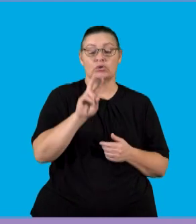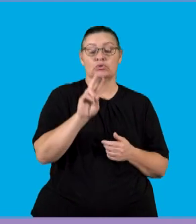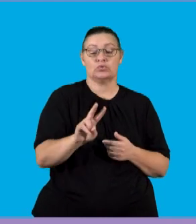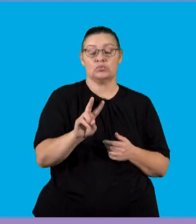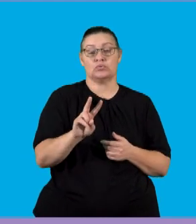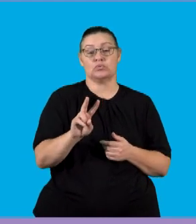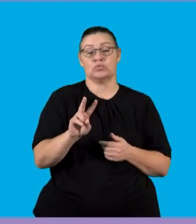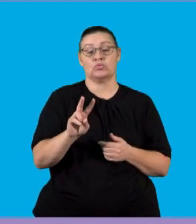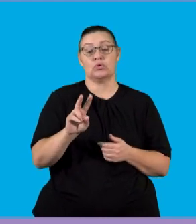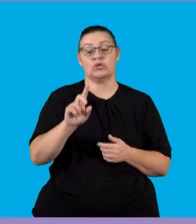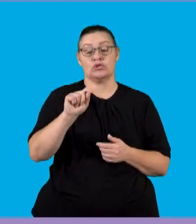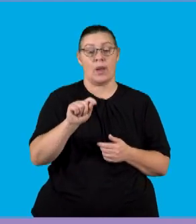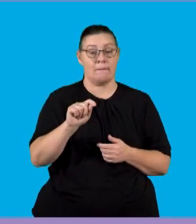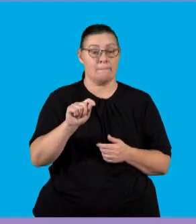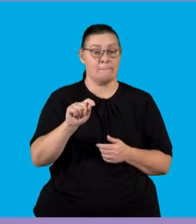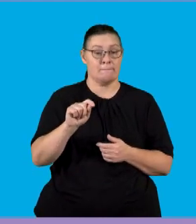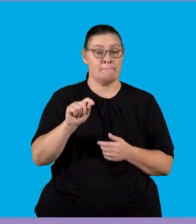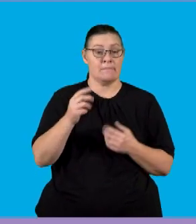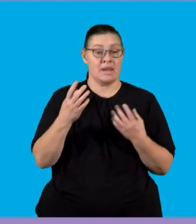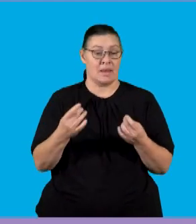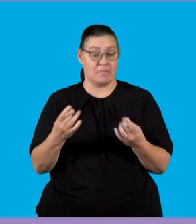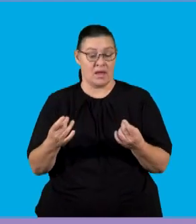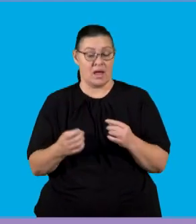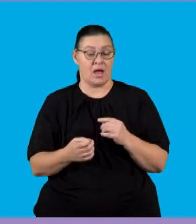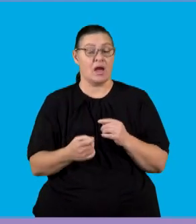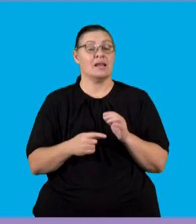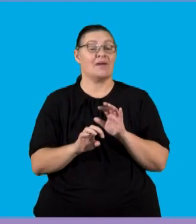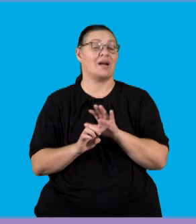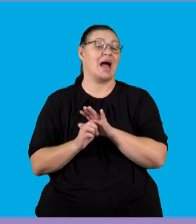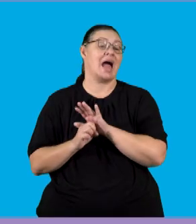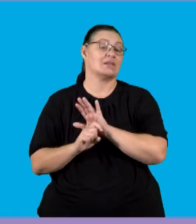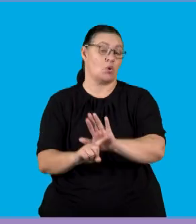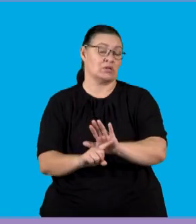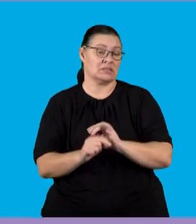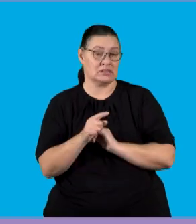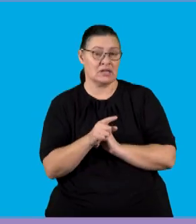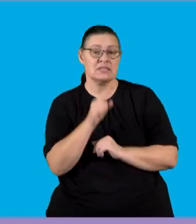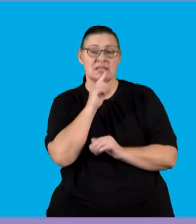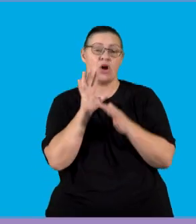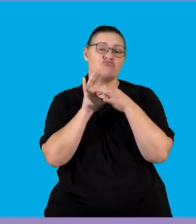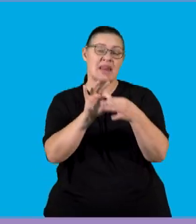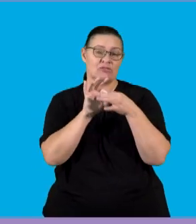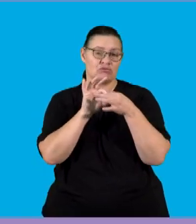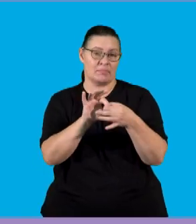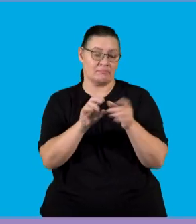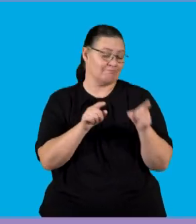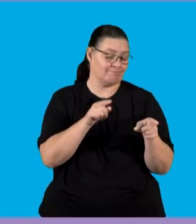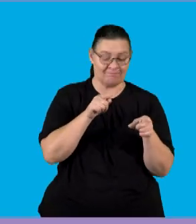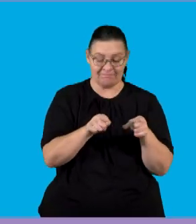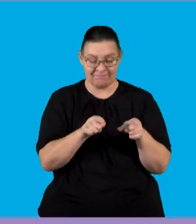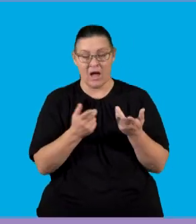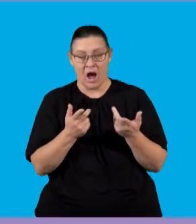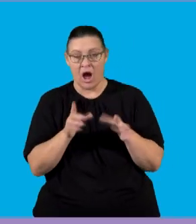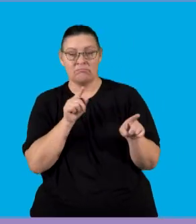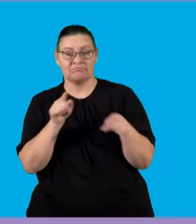a 2. And as an exponent, we are going to have that term number. So that is the relationship that we